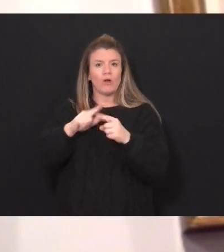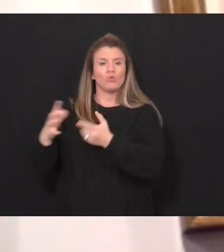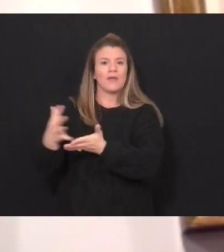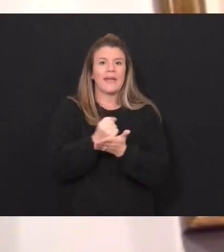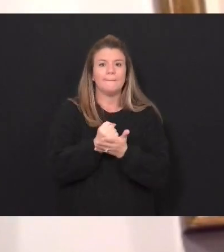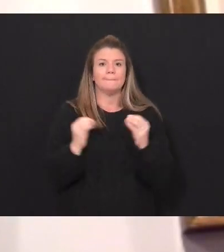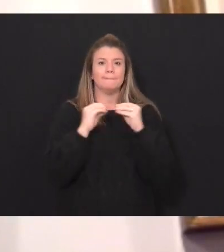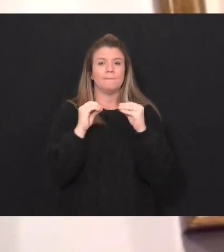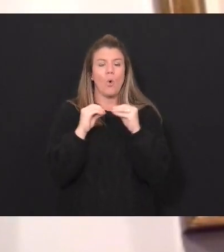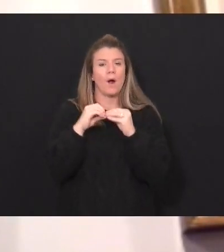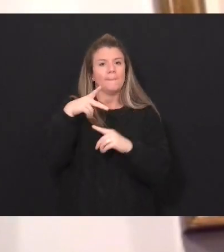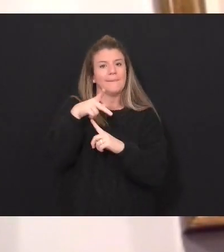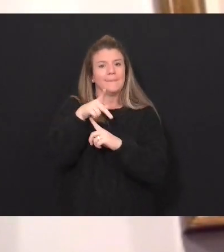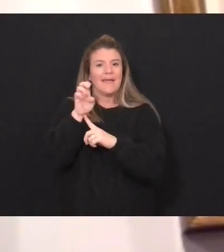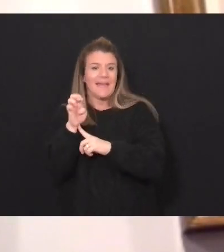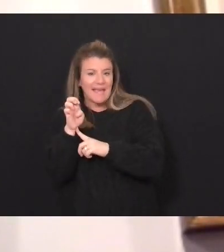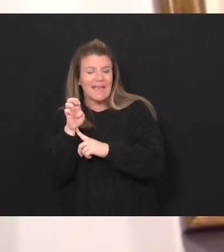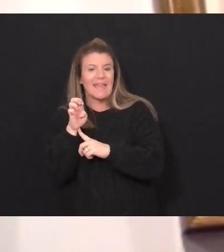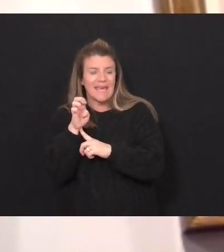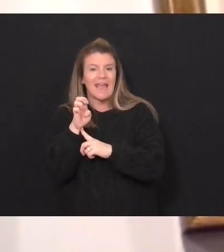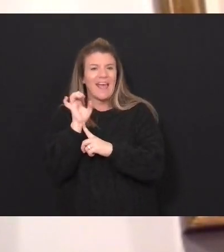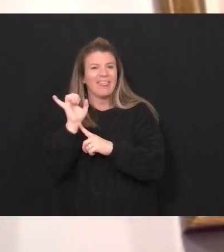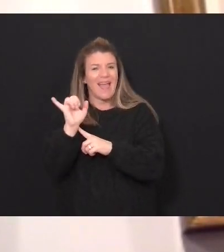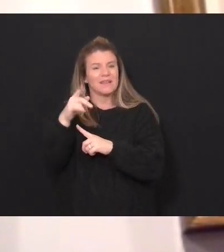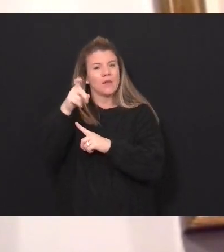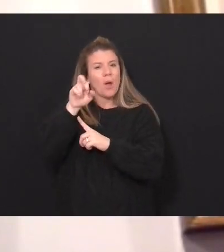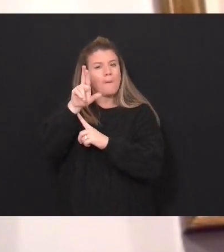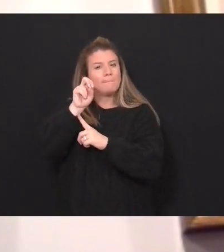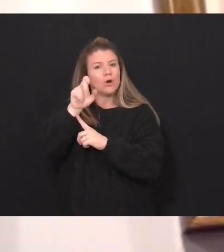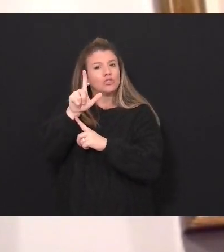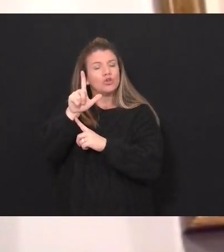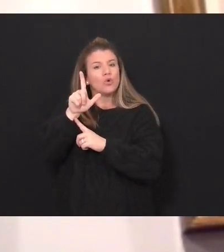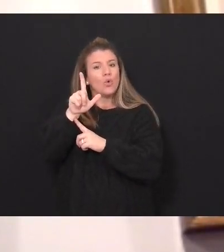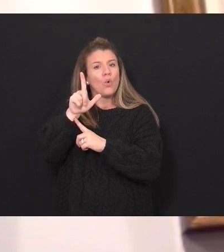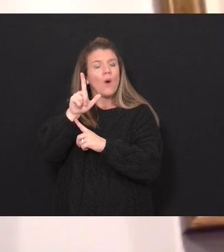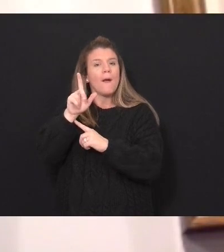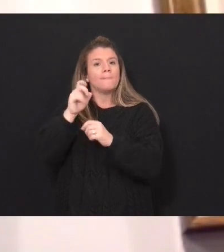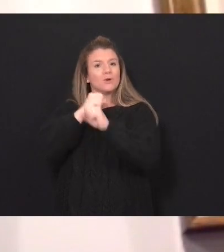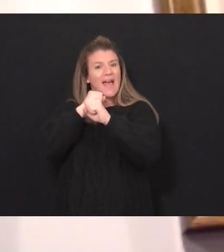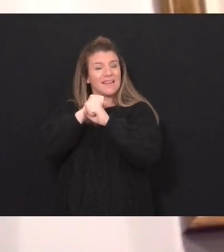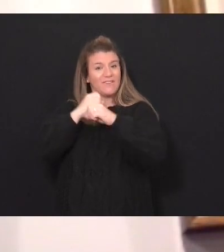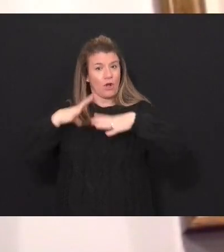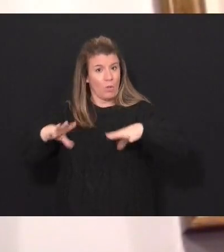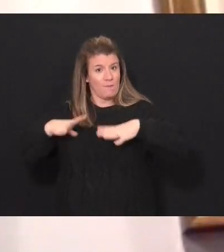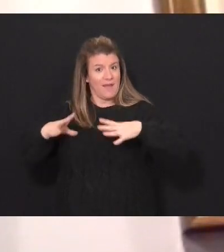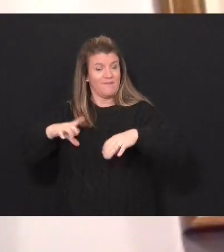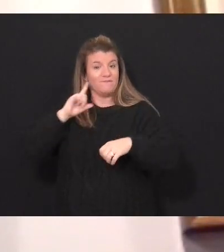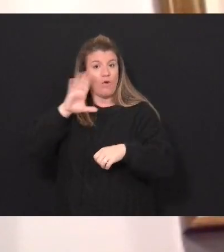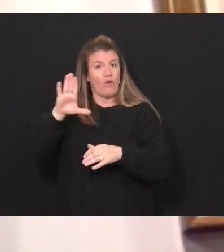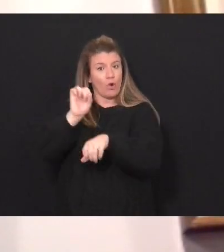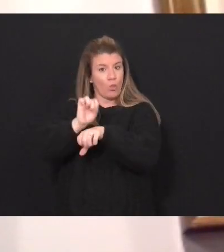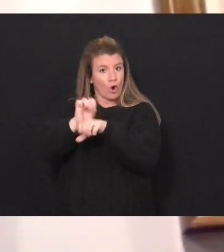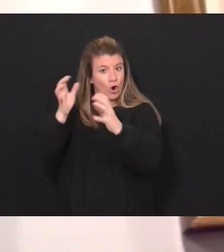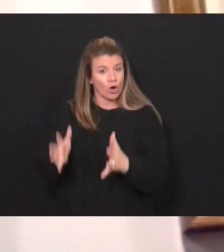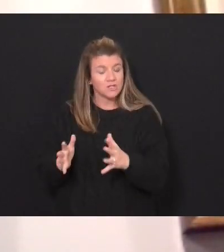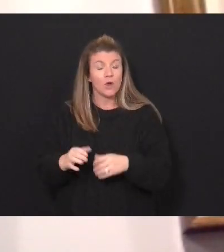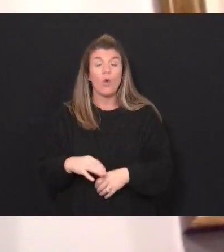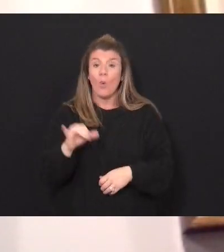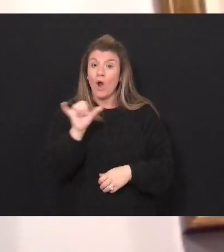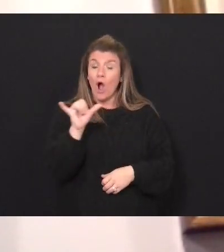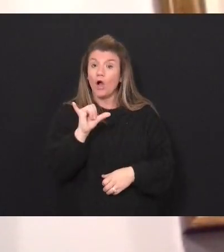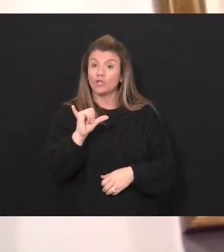more PPE, personal protective equipment for the people working. We're also trying to come up with agreed